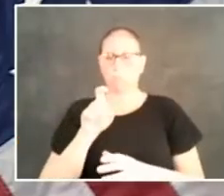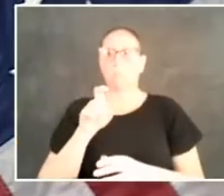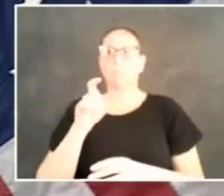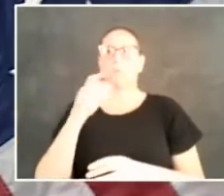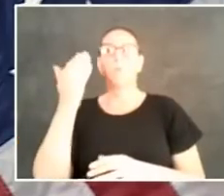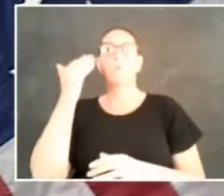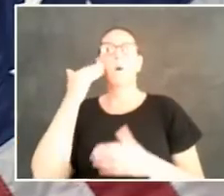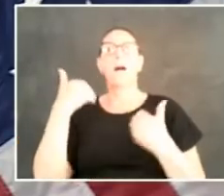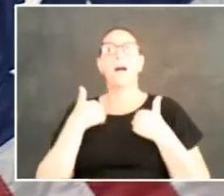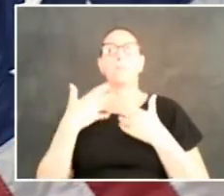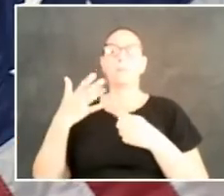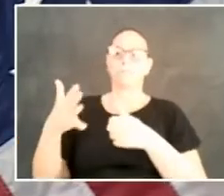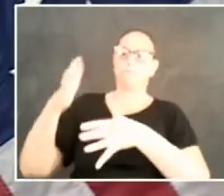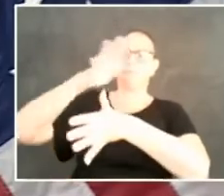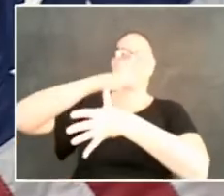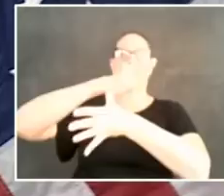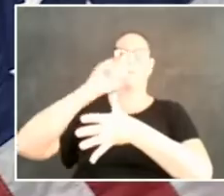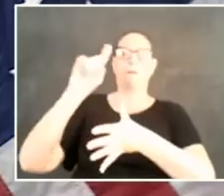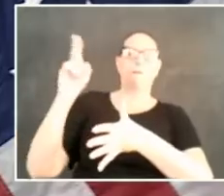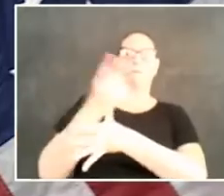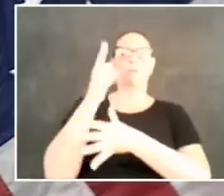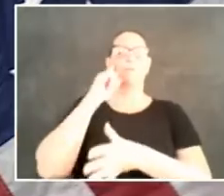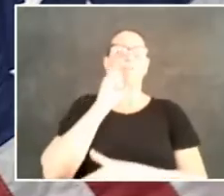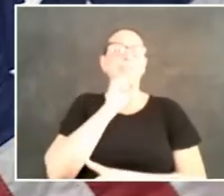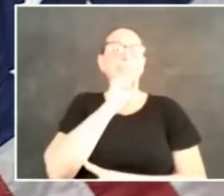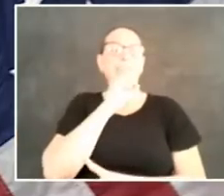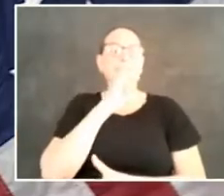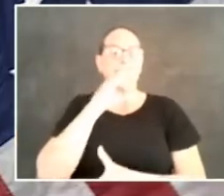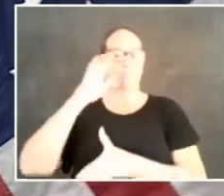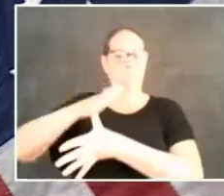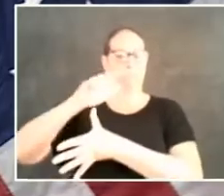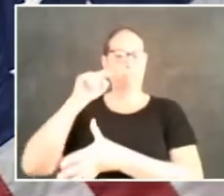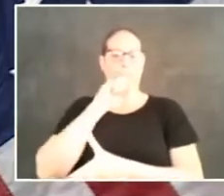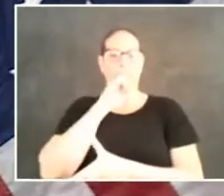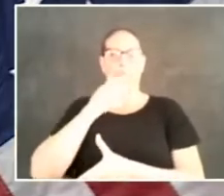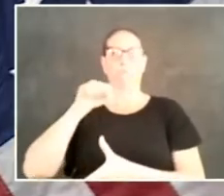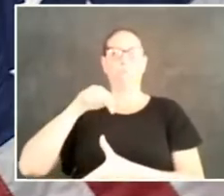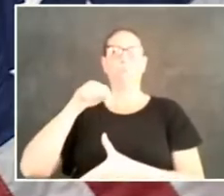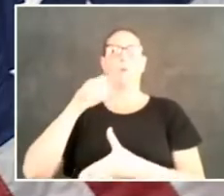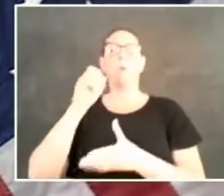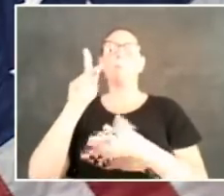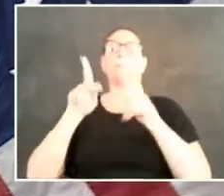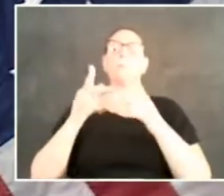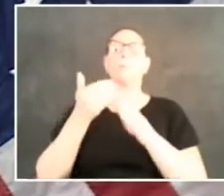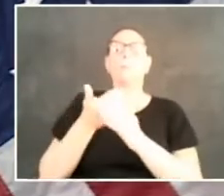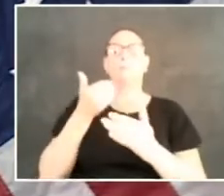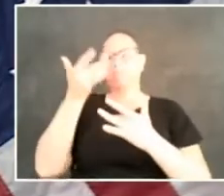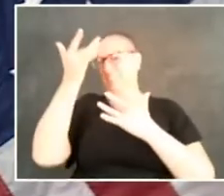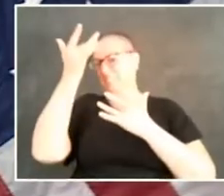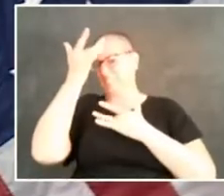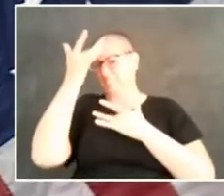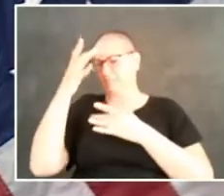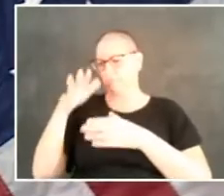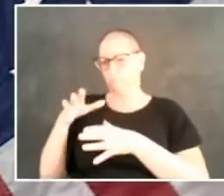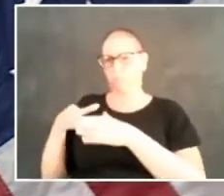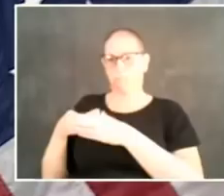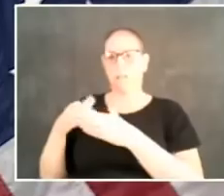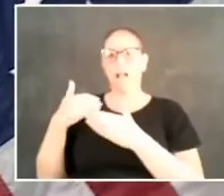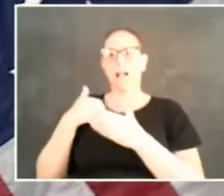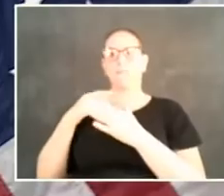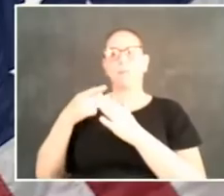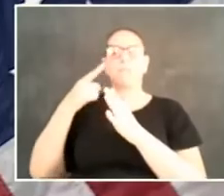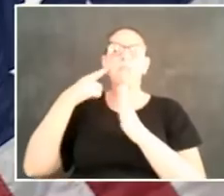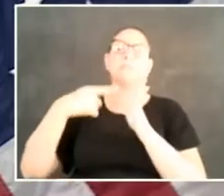the age of 65, people who've had symptoms. The question is, can people just go down without making